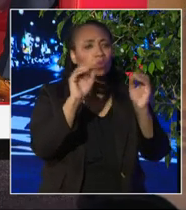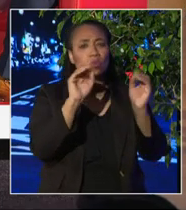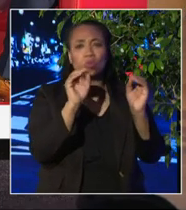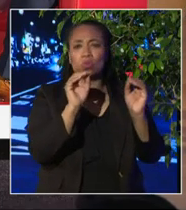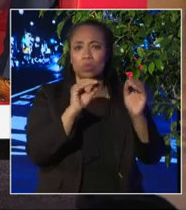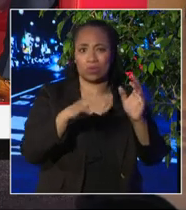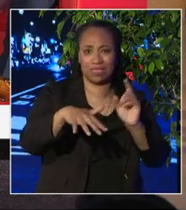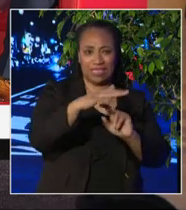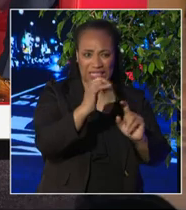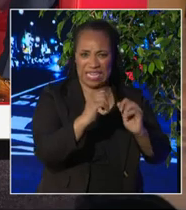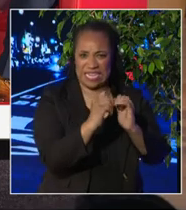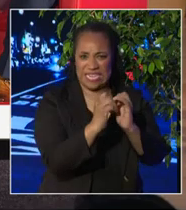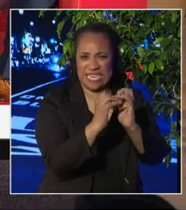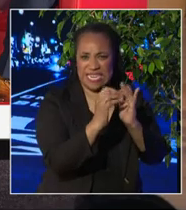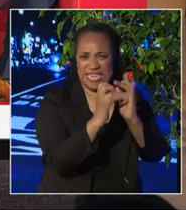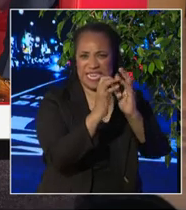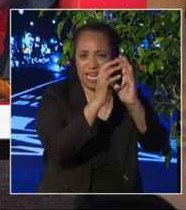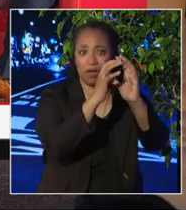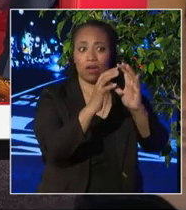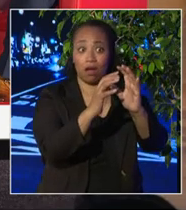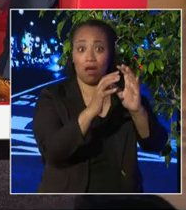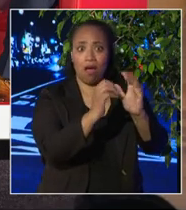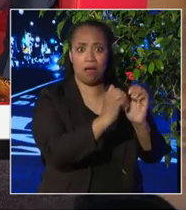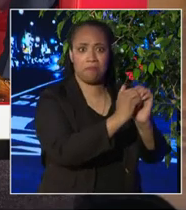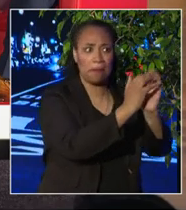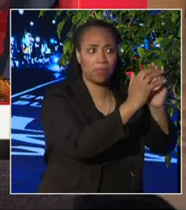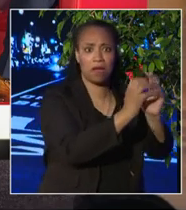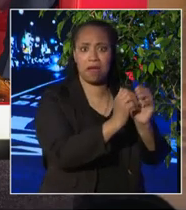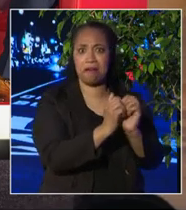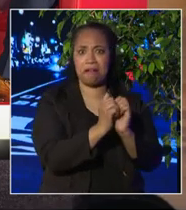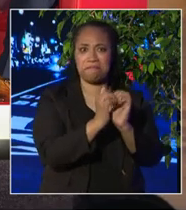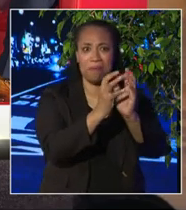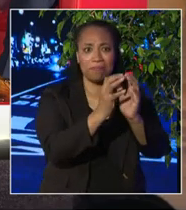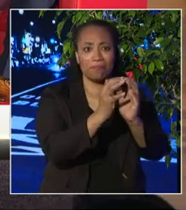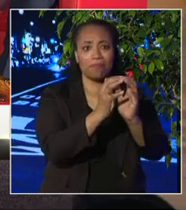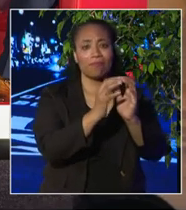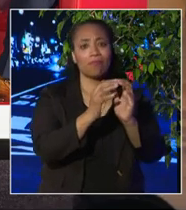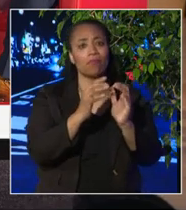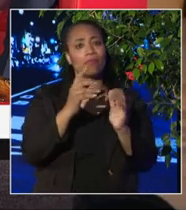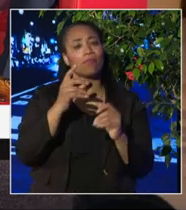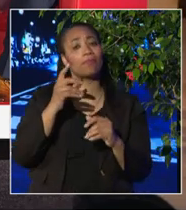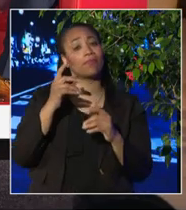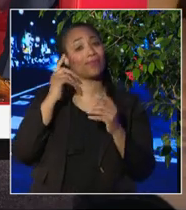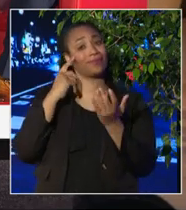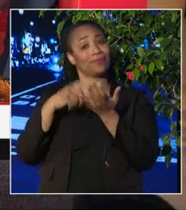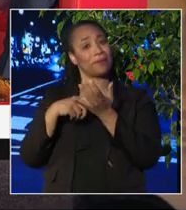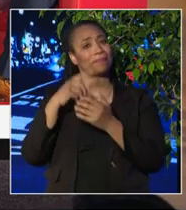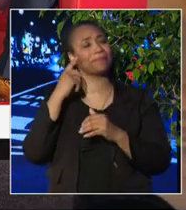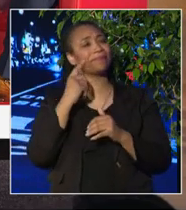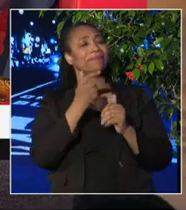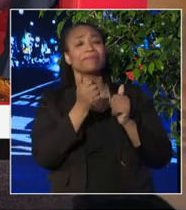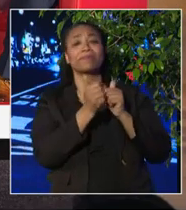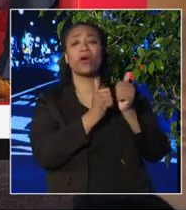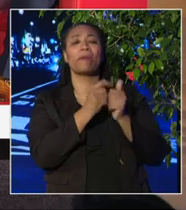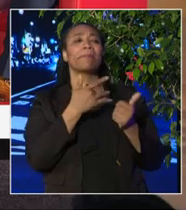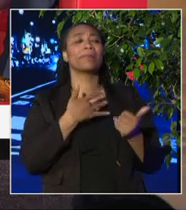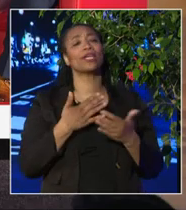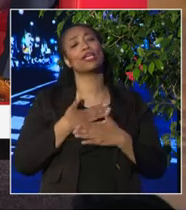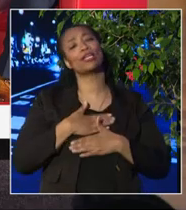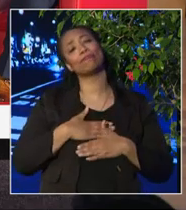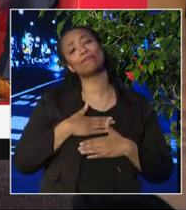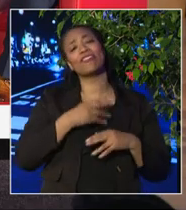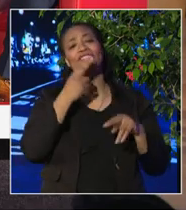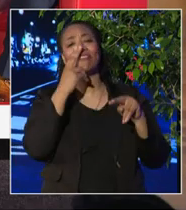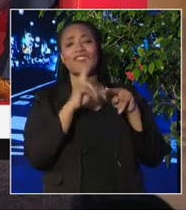the sports economy, sometimes it gets minimized to like fun and games, but it's dollars and cents. It attracts